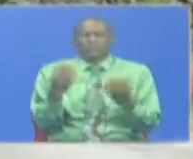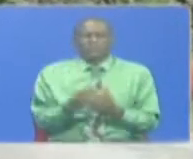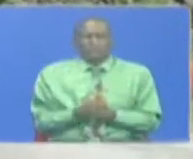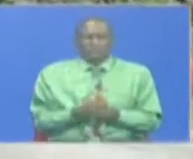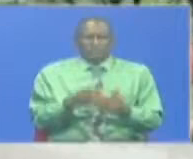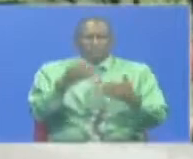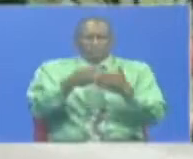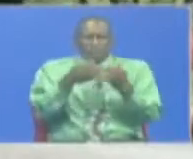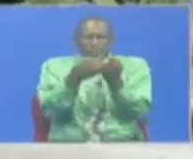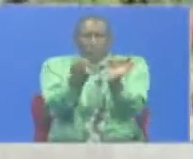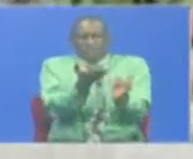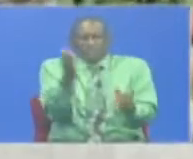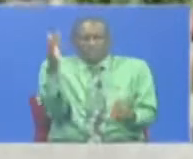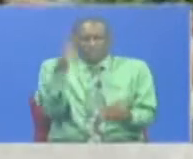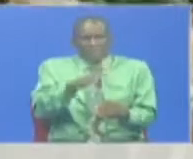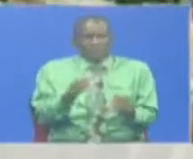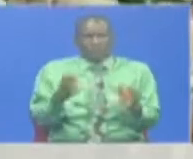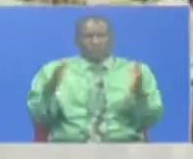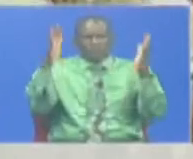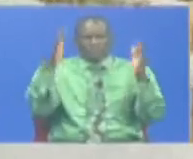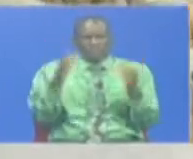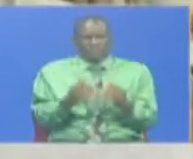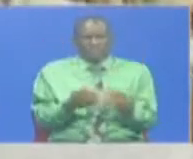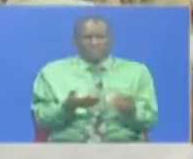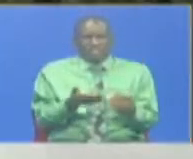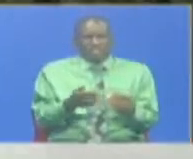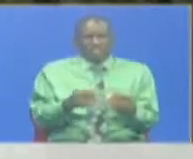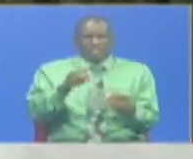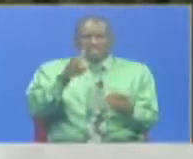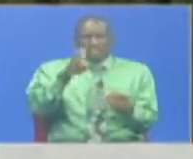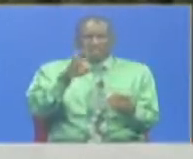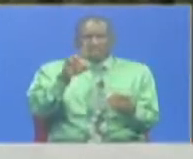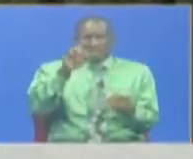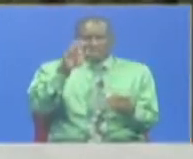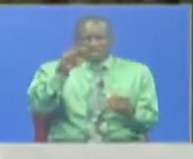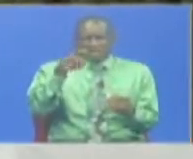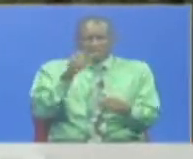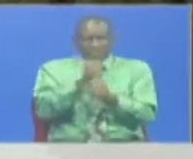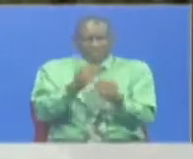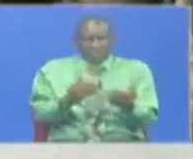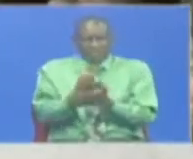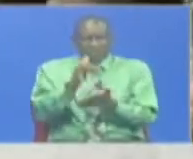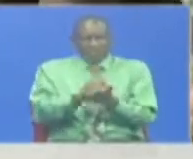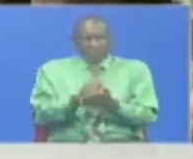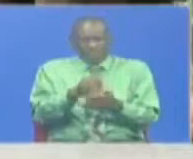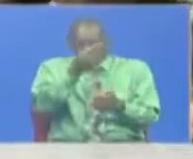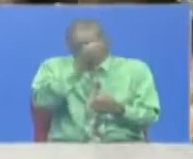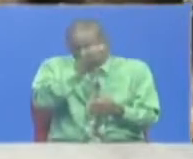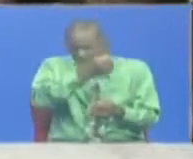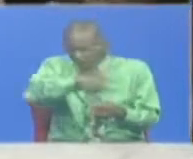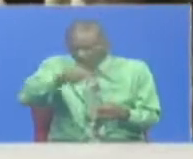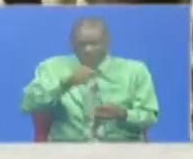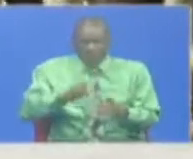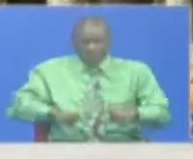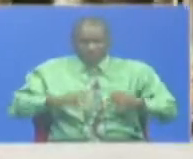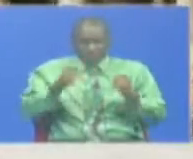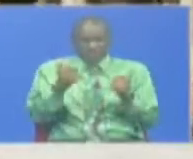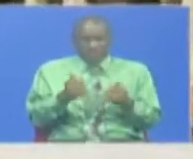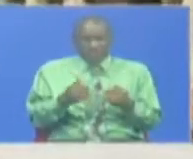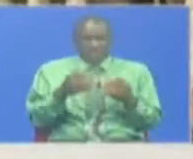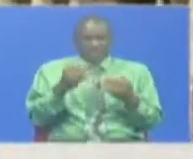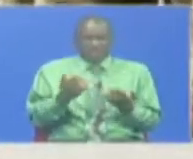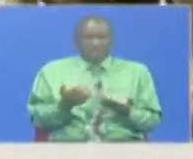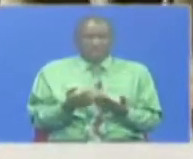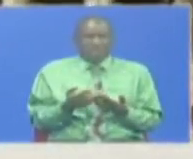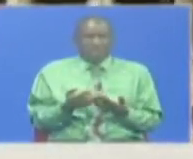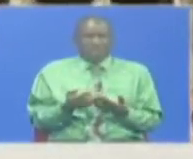Before releasing them back into the wild, the wardens had to ensure that the calves could survive. Prior to this, the four were prone to falling in wells